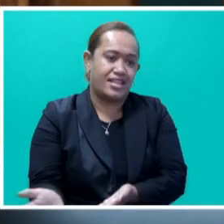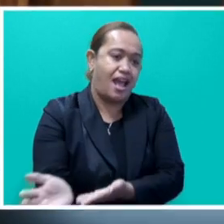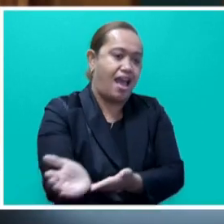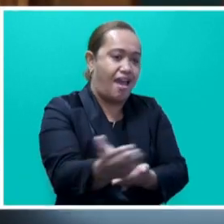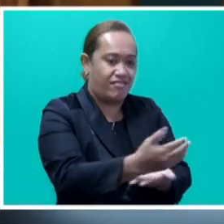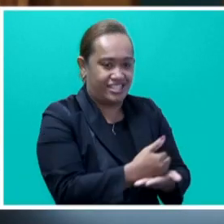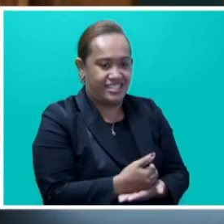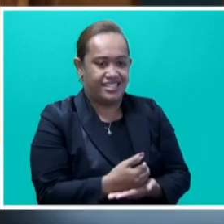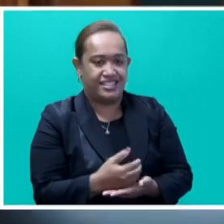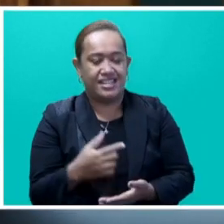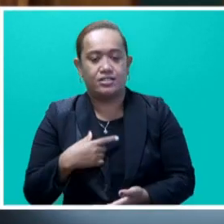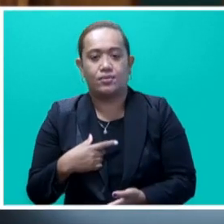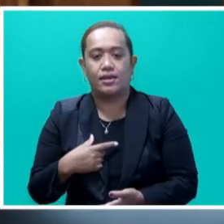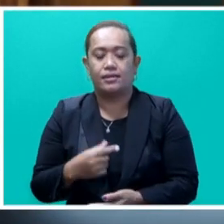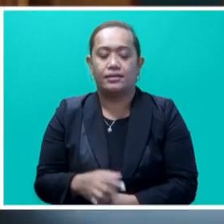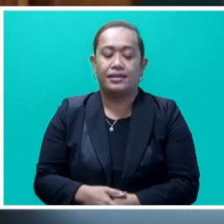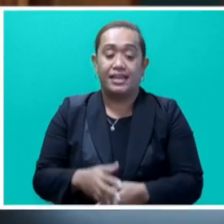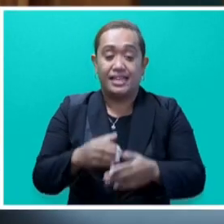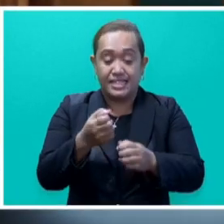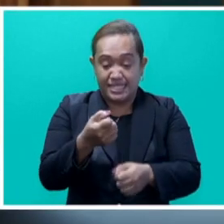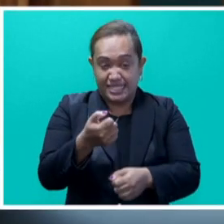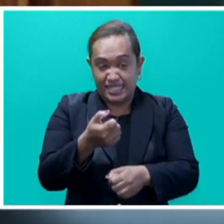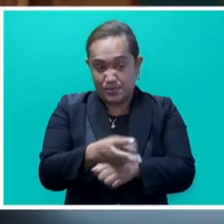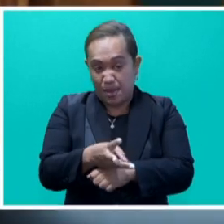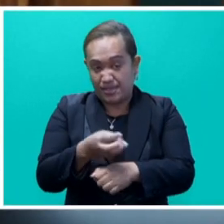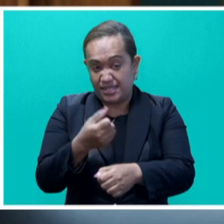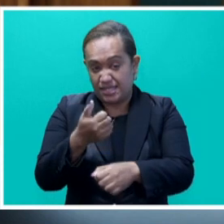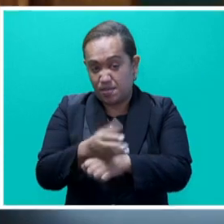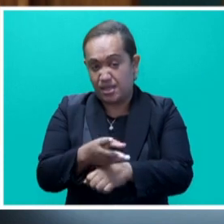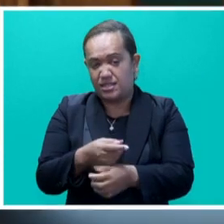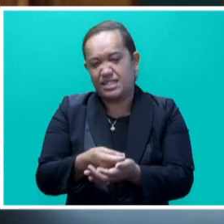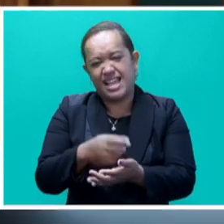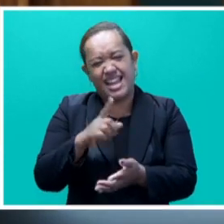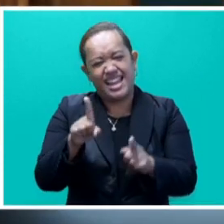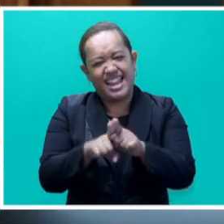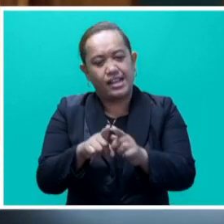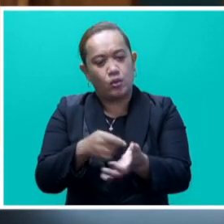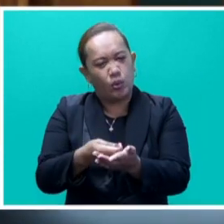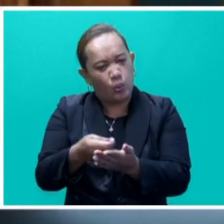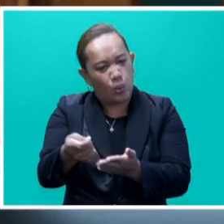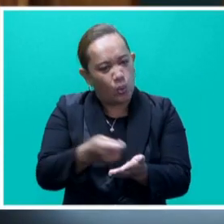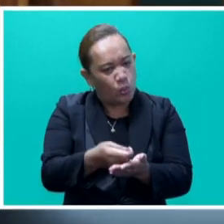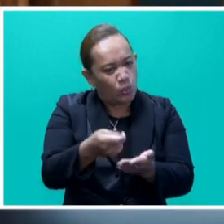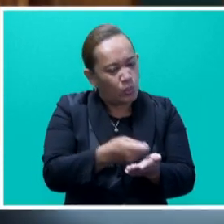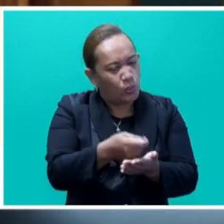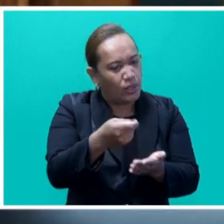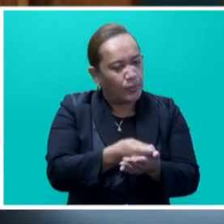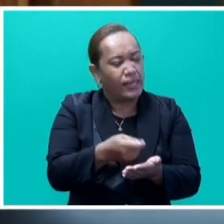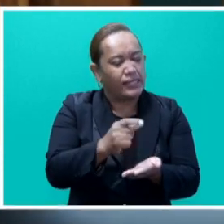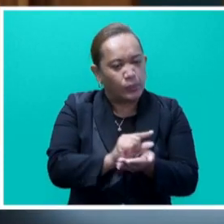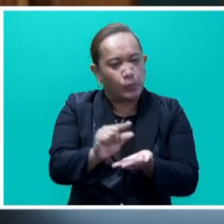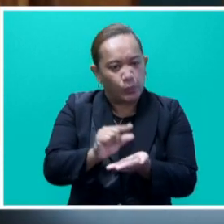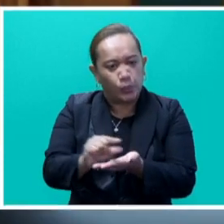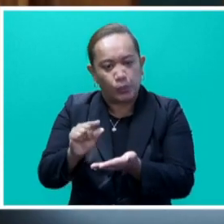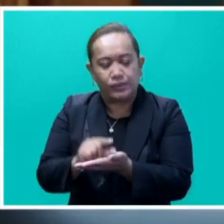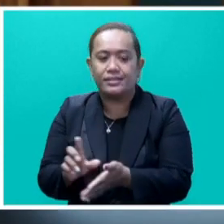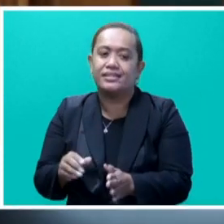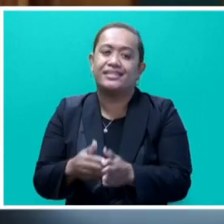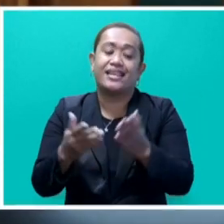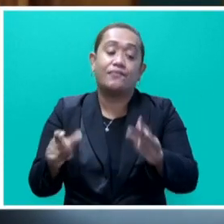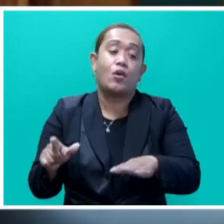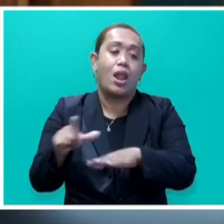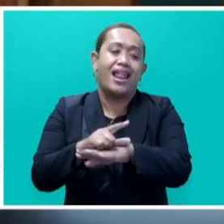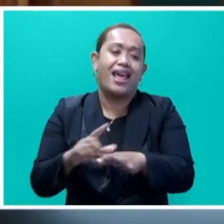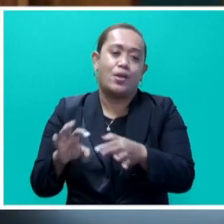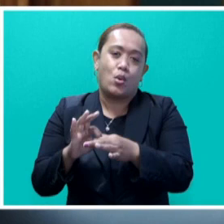Lease rental, which is paid 6 monthly, lease premium at a time when leases are renewed, 2.5% contribution towards Landowner Community